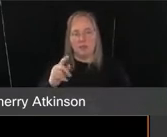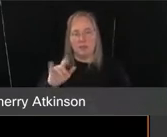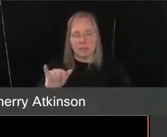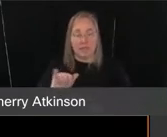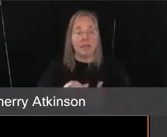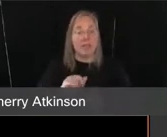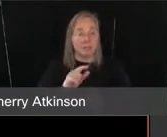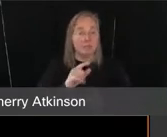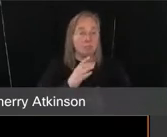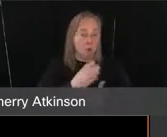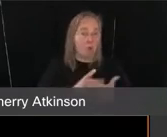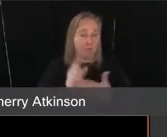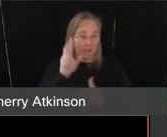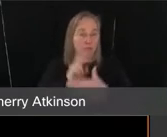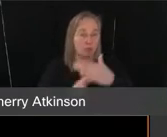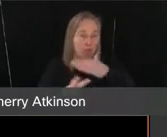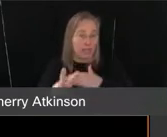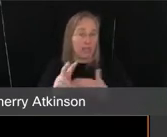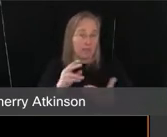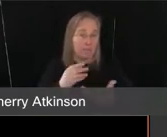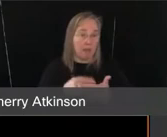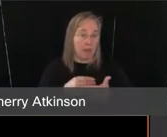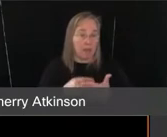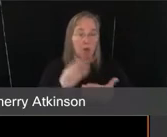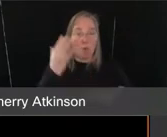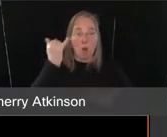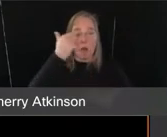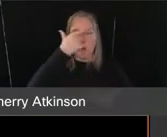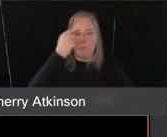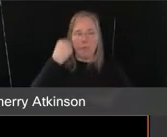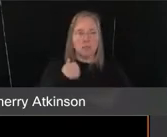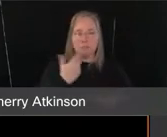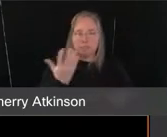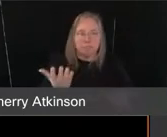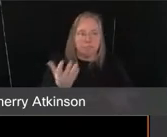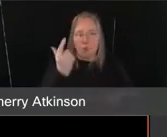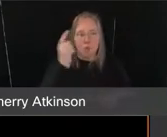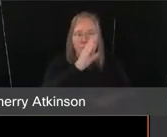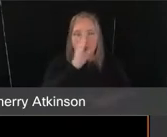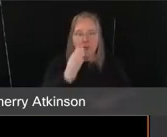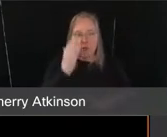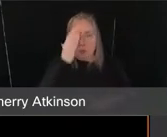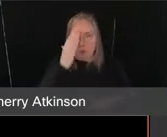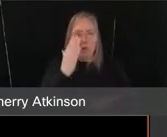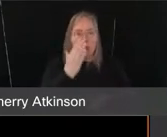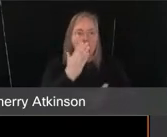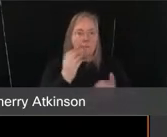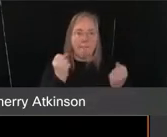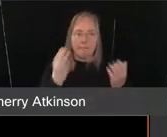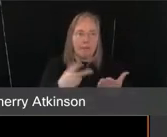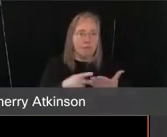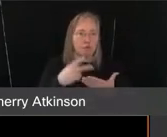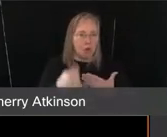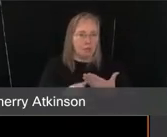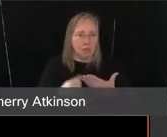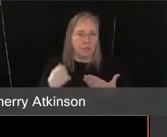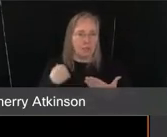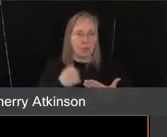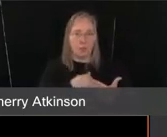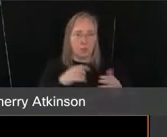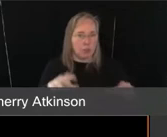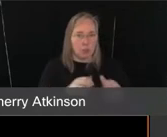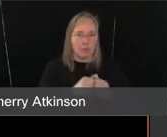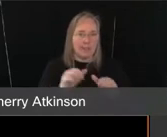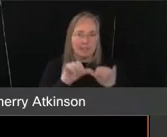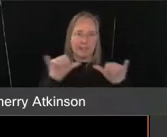projected money, because we never know. I mean, a lot of the projects we do with systemic money, we don't know